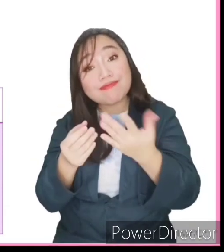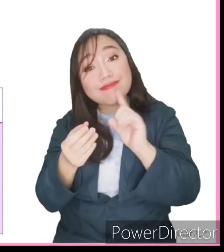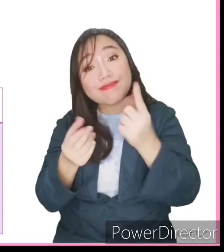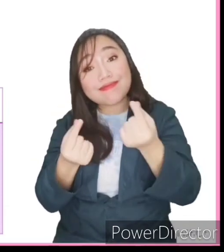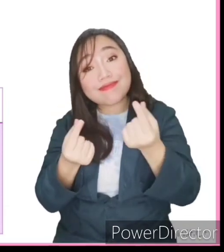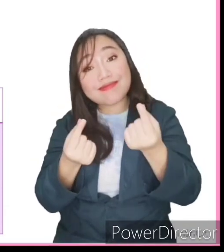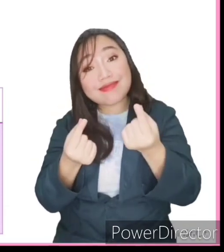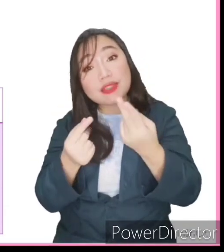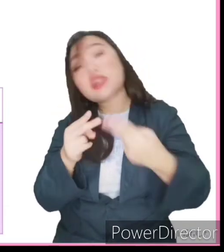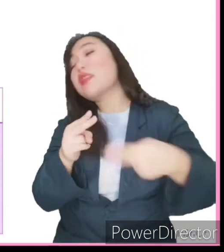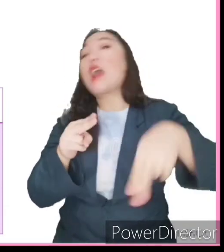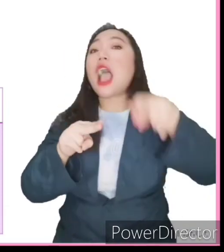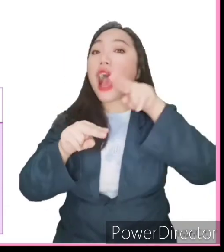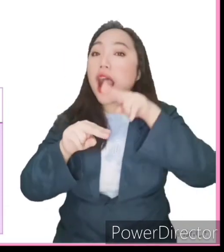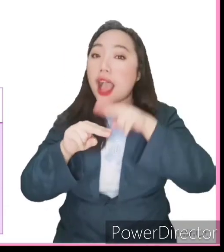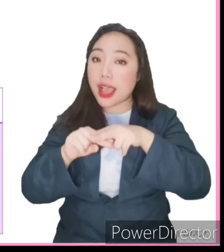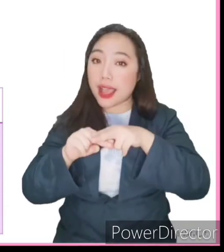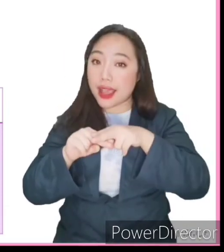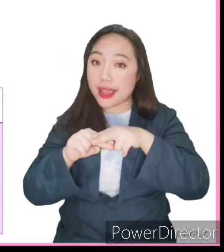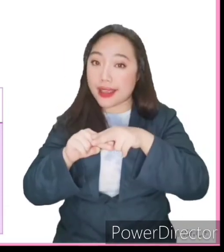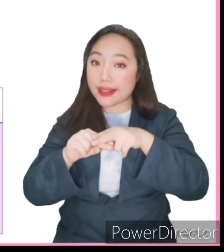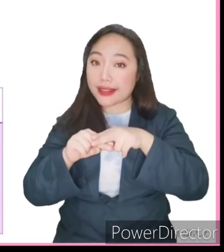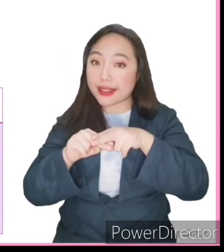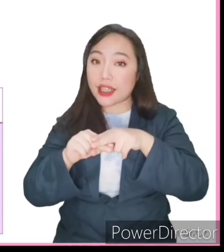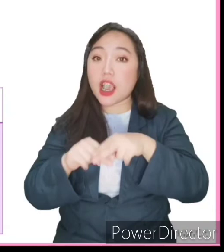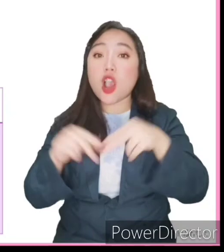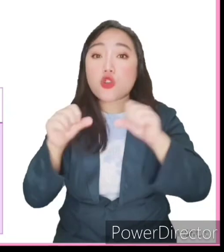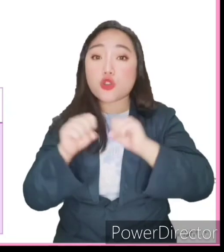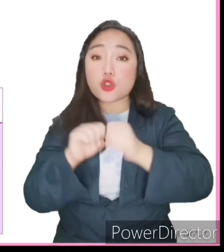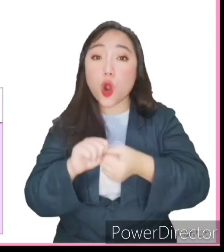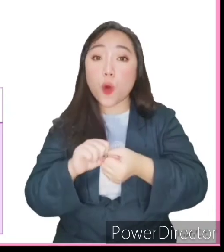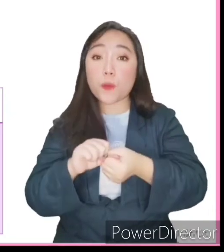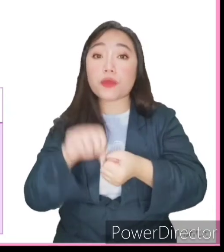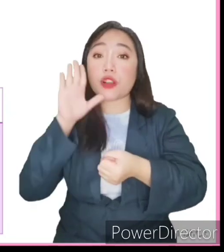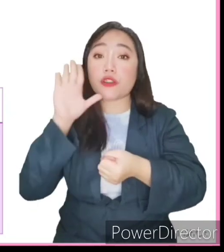just need to what to do? Add.